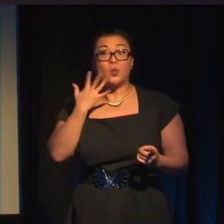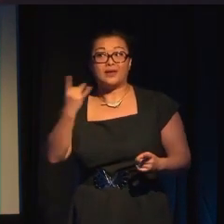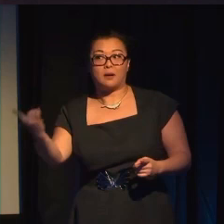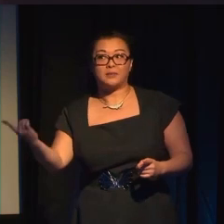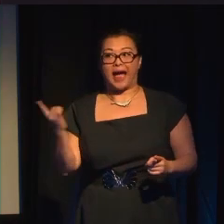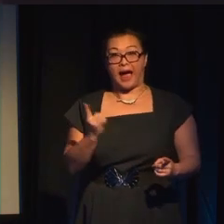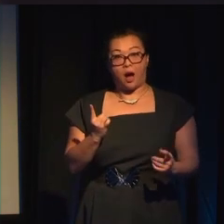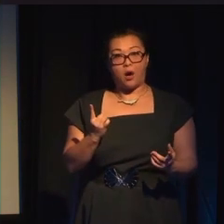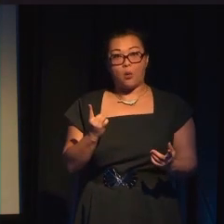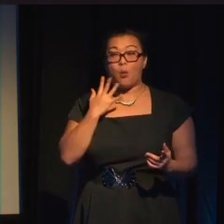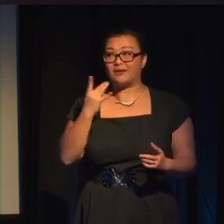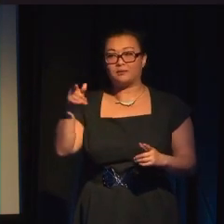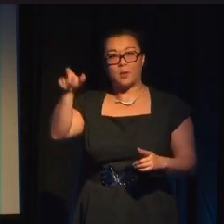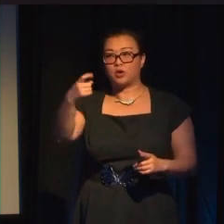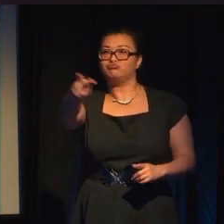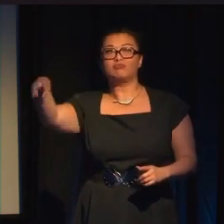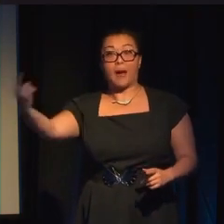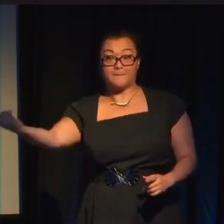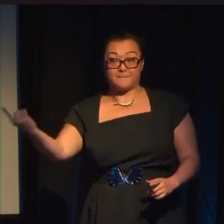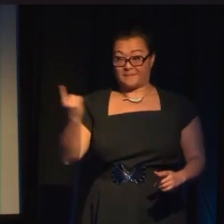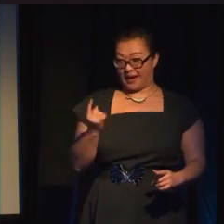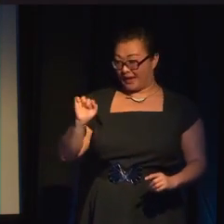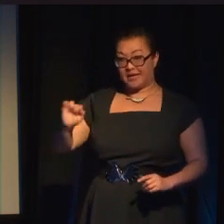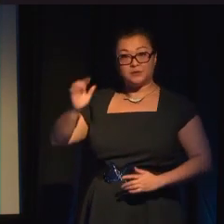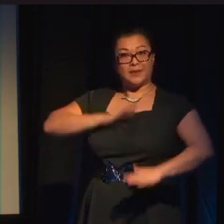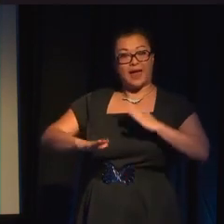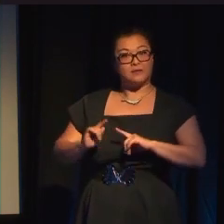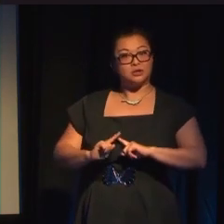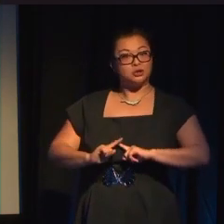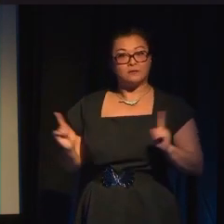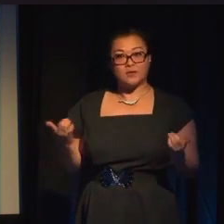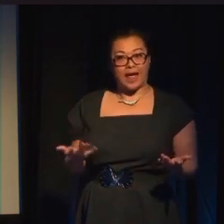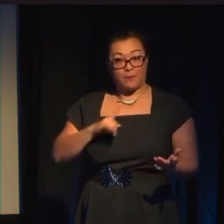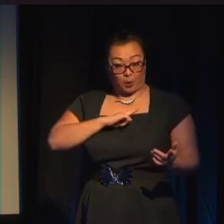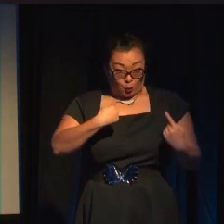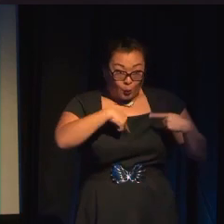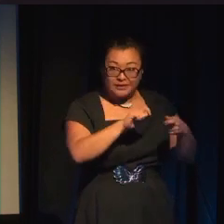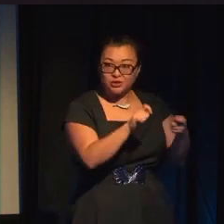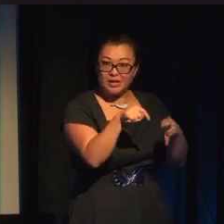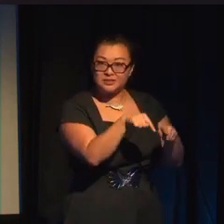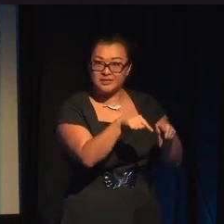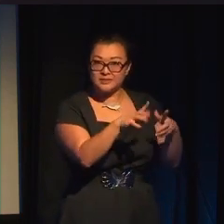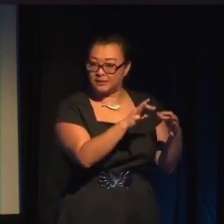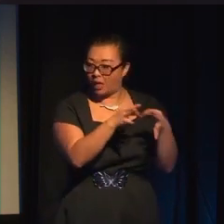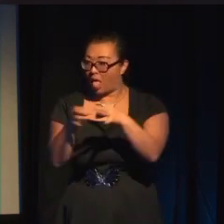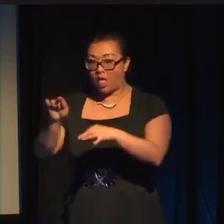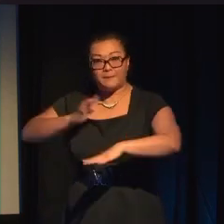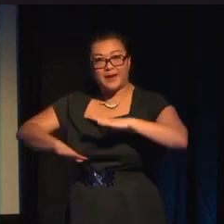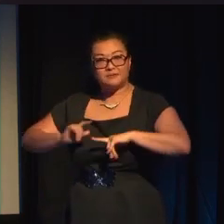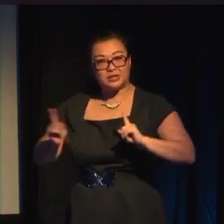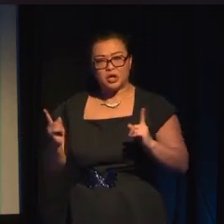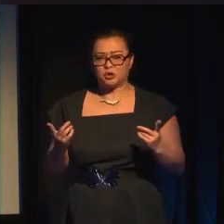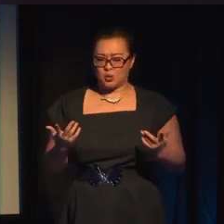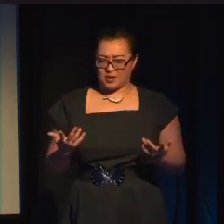behavior. And to me, this was one of the most exciting of the puzzles because it felt to me like it took virtual theatre